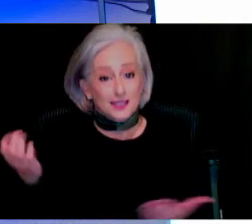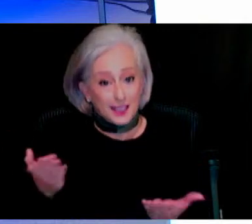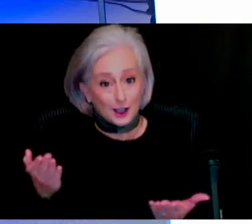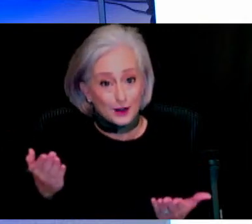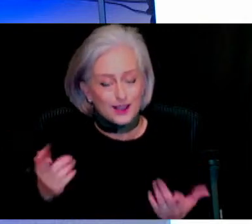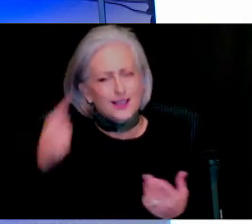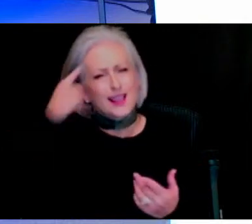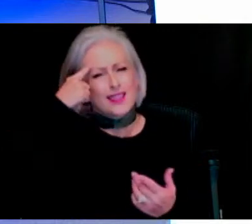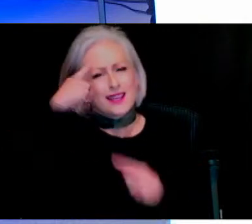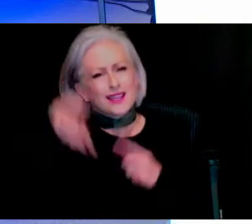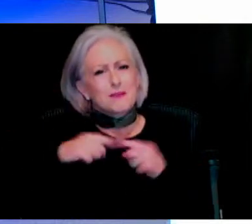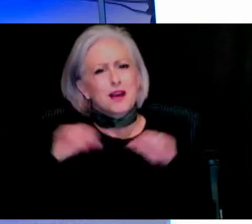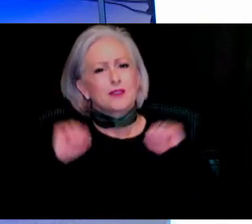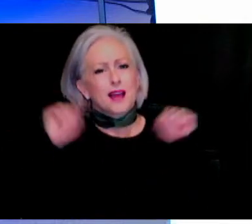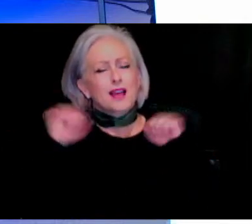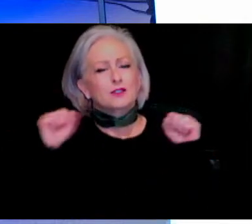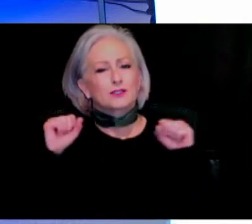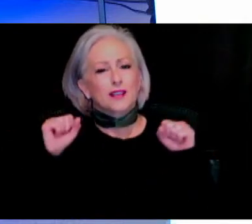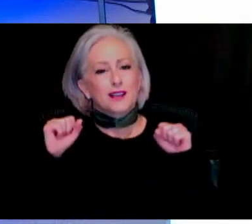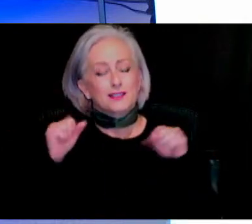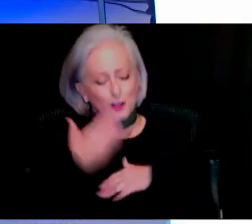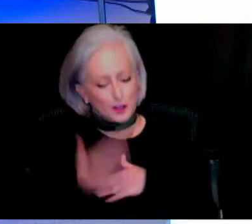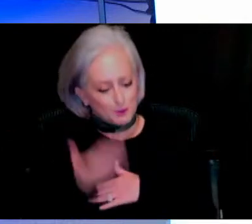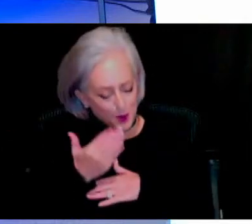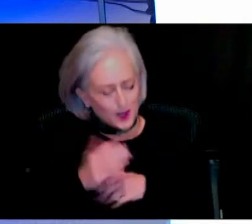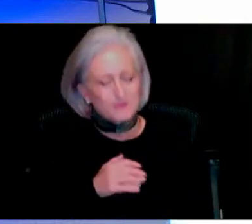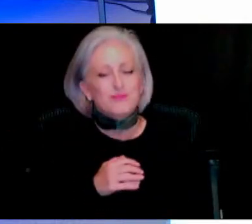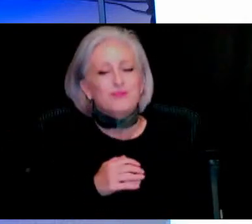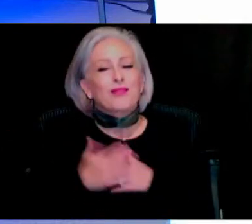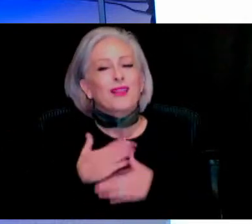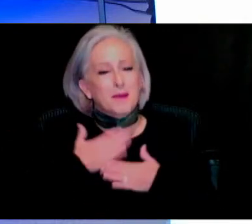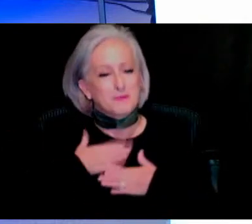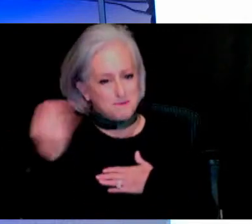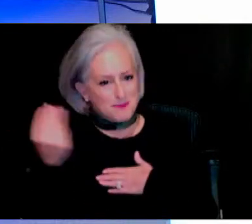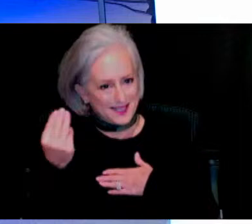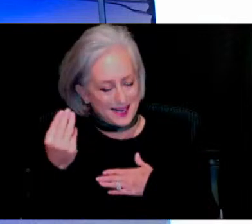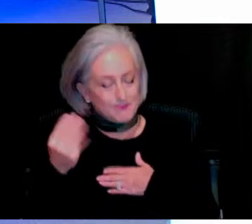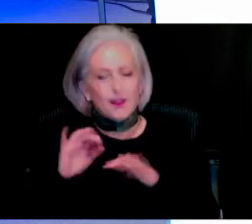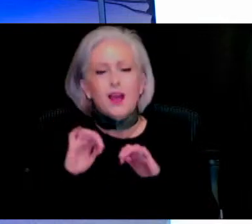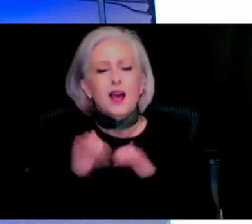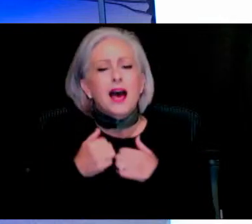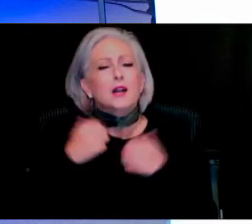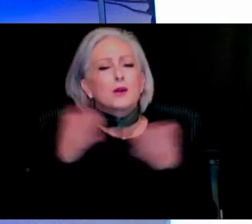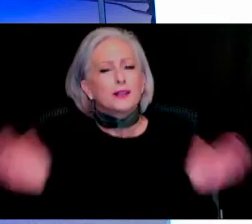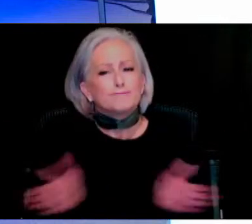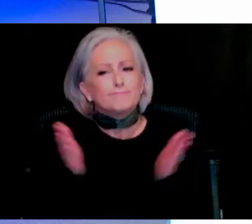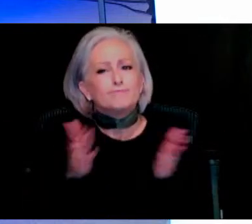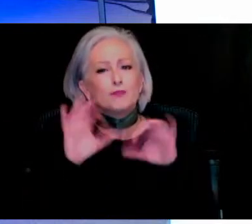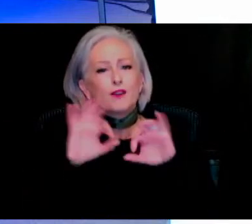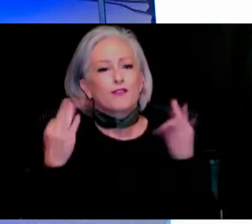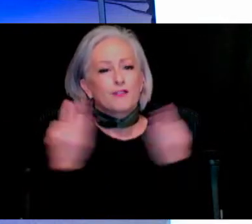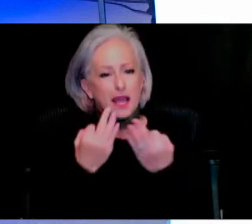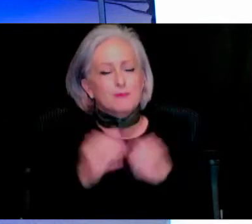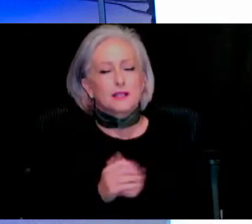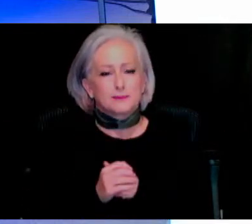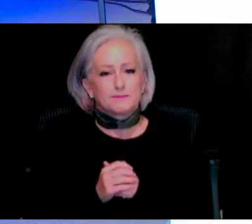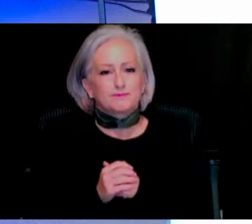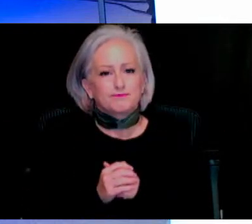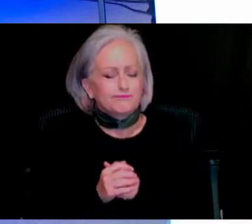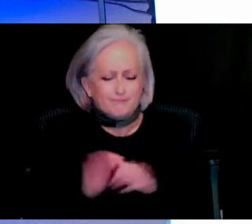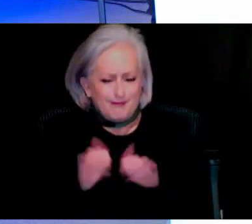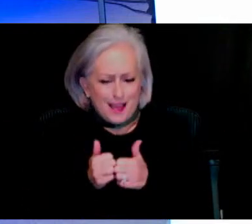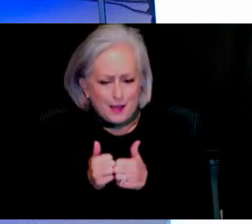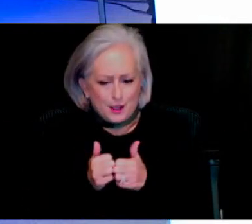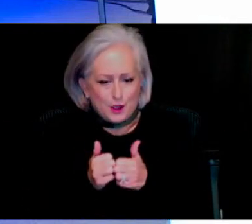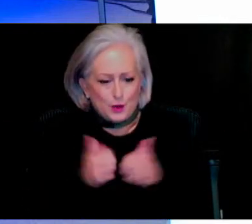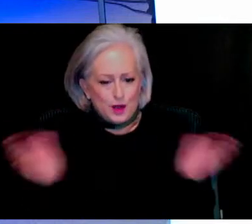we, good morning, by the way, and happy Monday. How do we get our families motivated to do, I mean, how do you motivate the teenagers